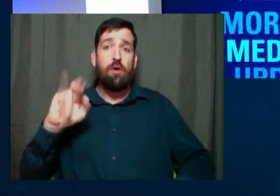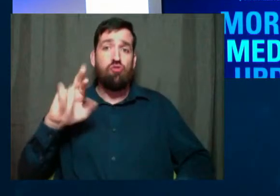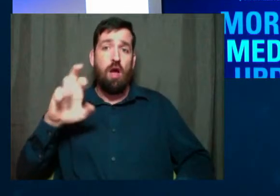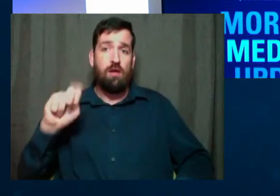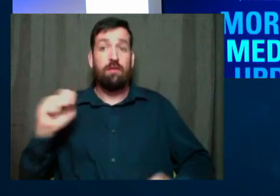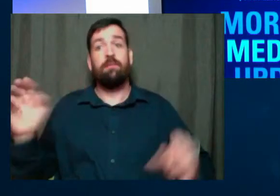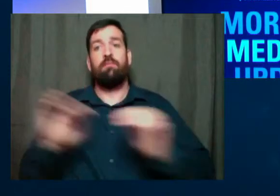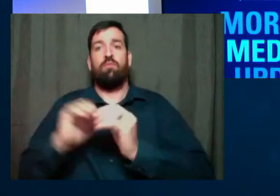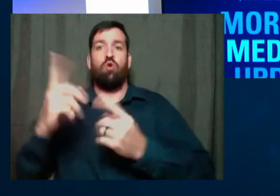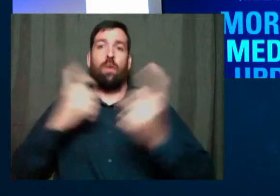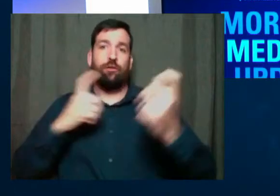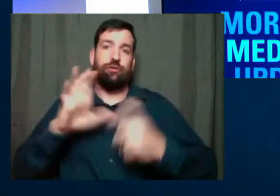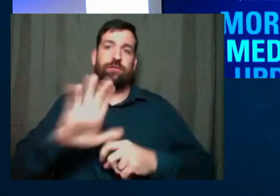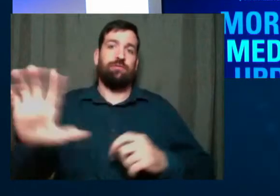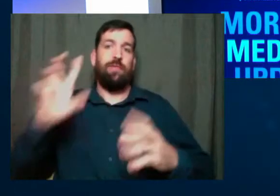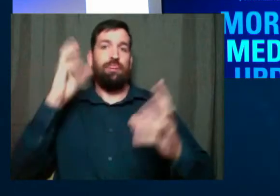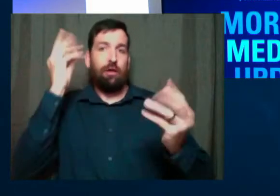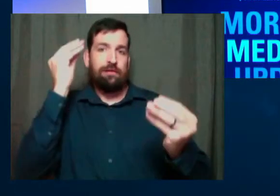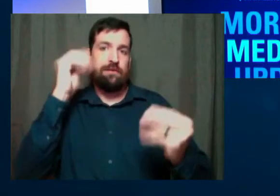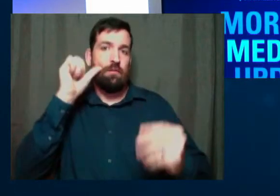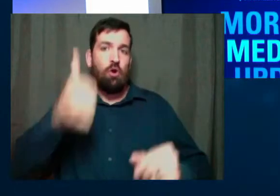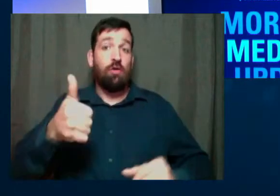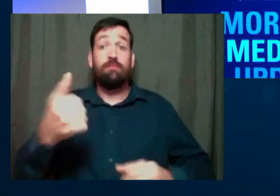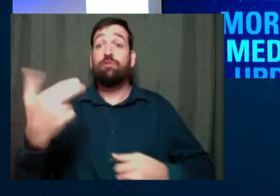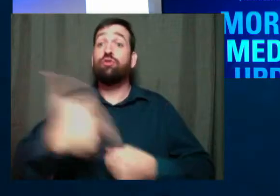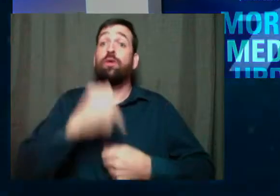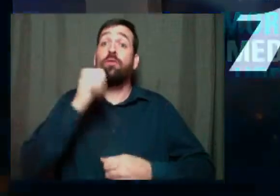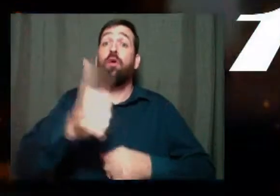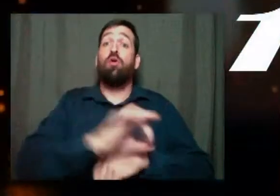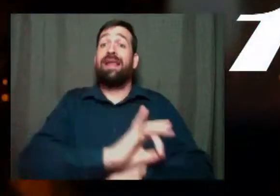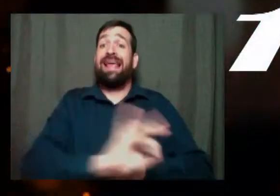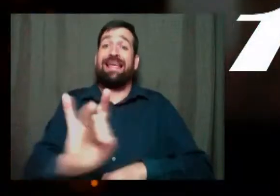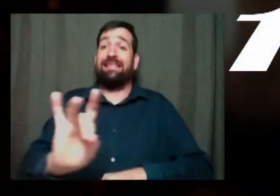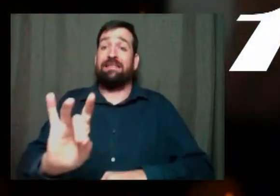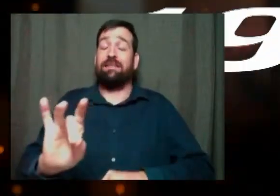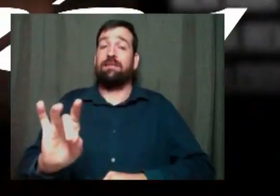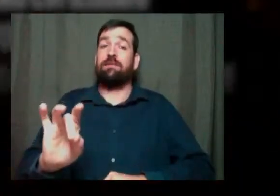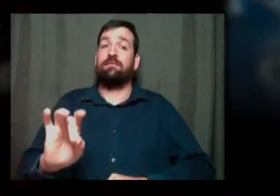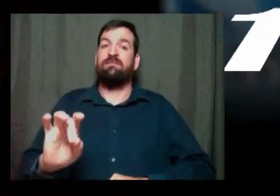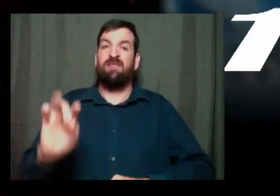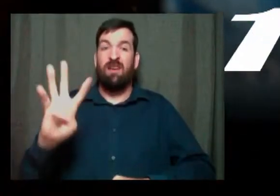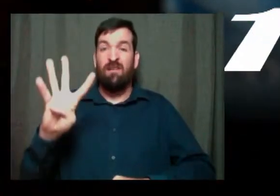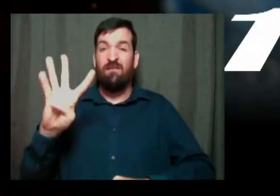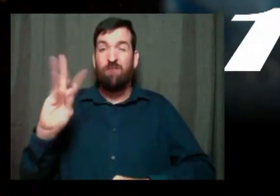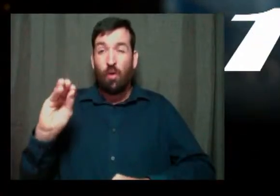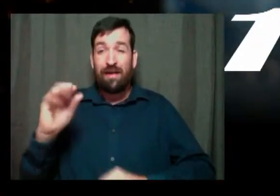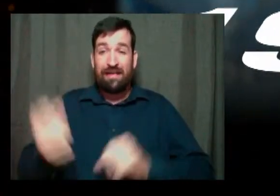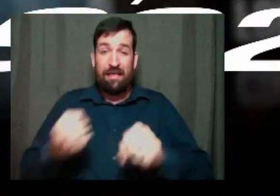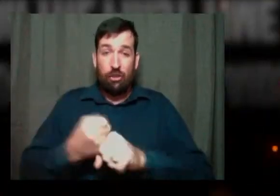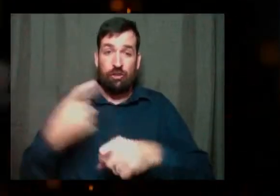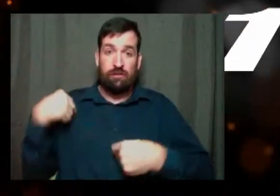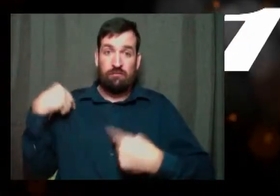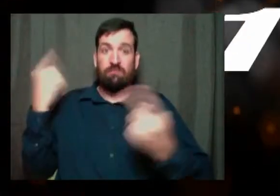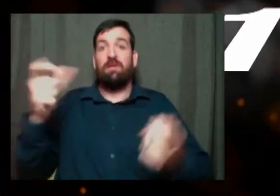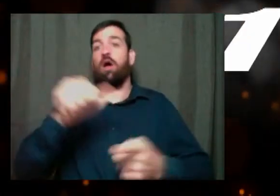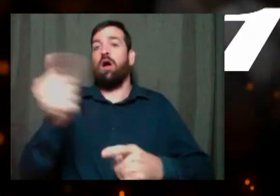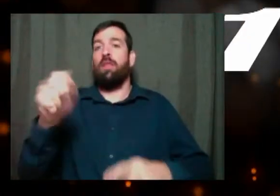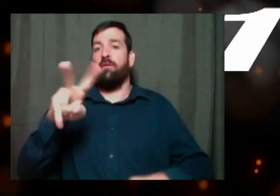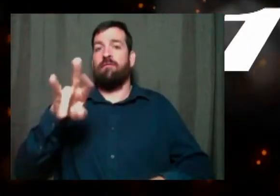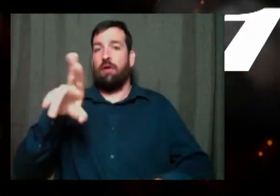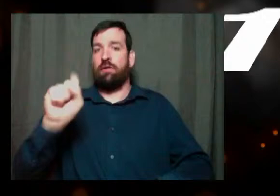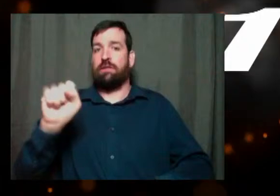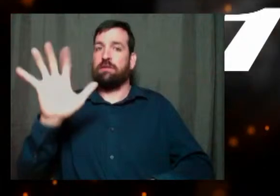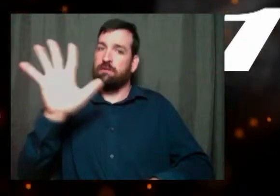questions and your thoughts tomorrow. So join us back here at 8 a.m. tomorrow. But it has been 40 years since we first learned about another virus across the world.